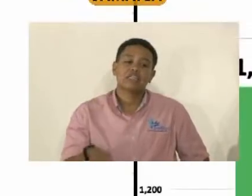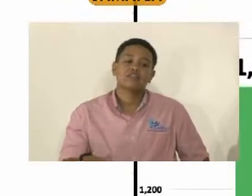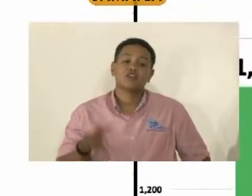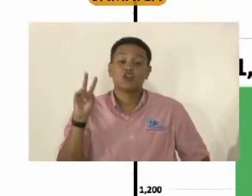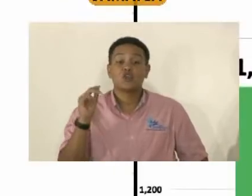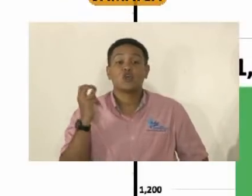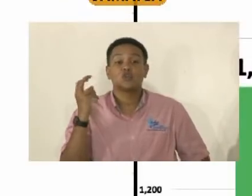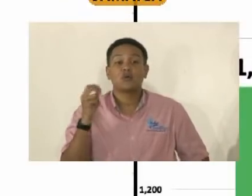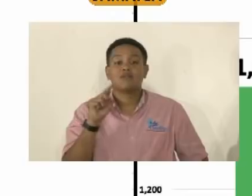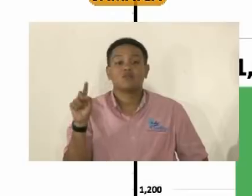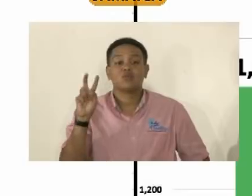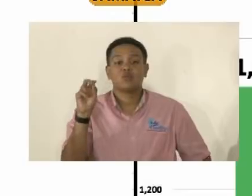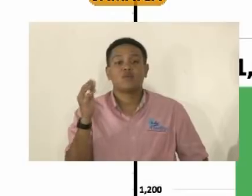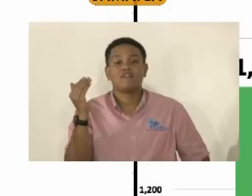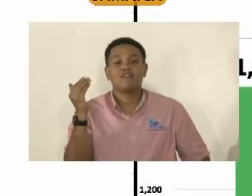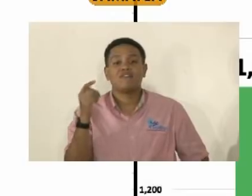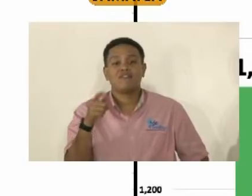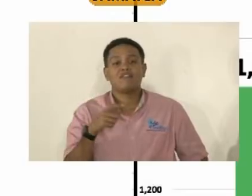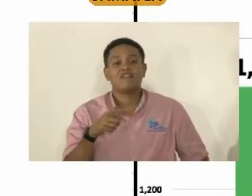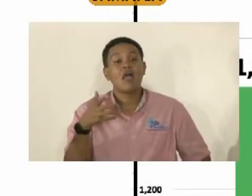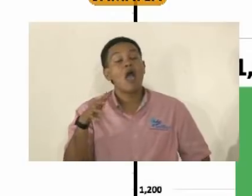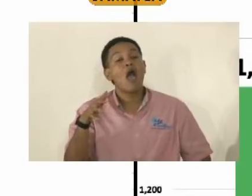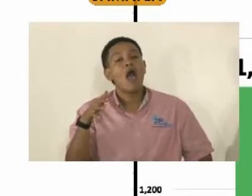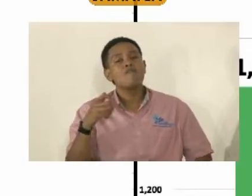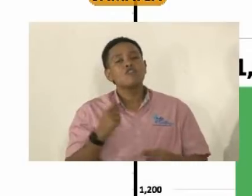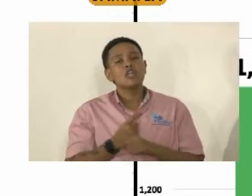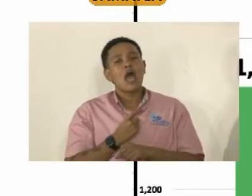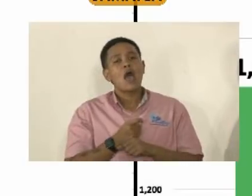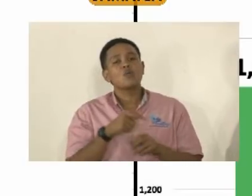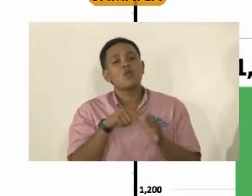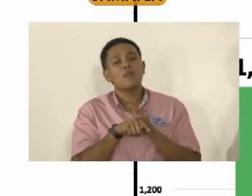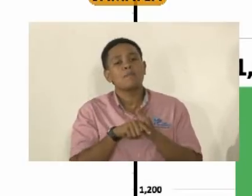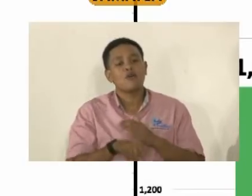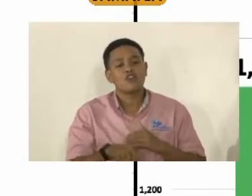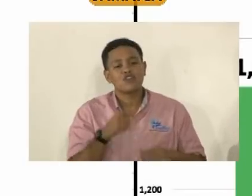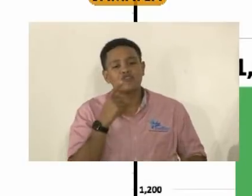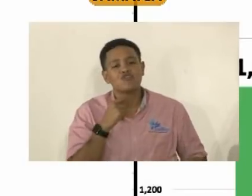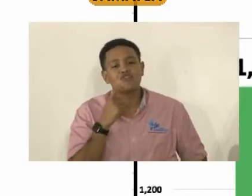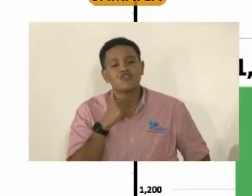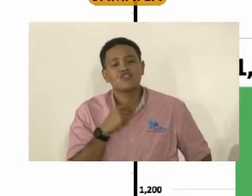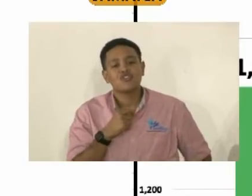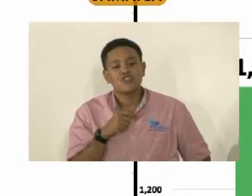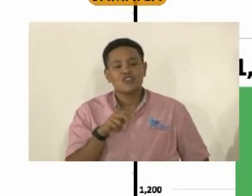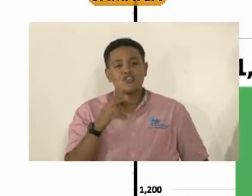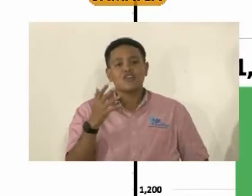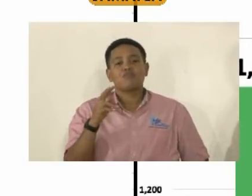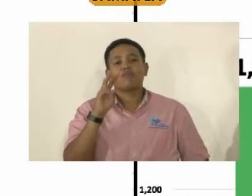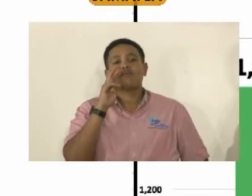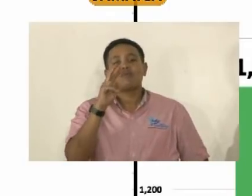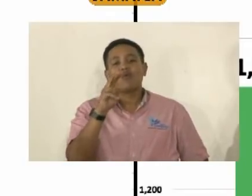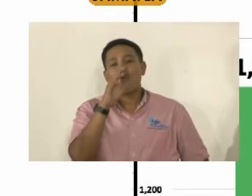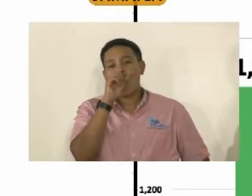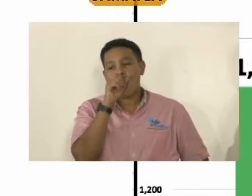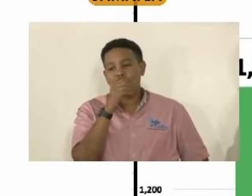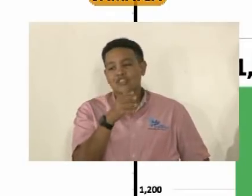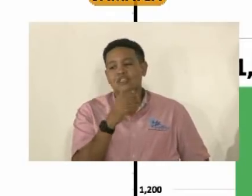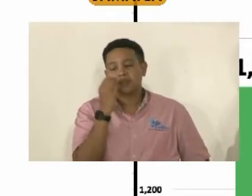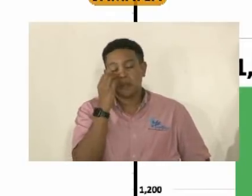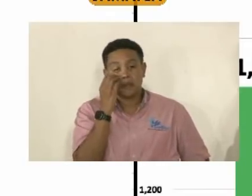For 2012 to 2015, the one in red, although on the board it might look a little orange,